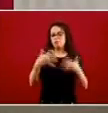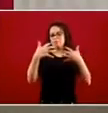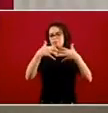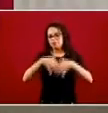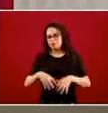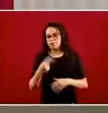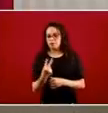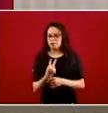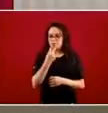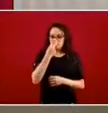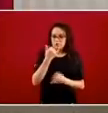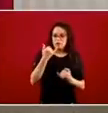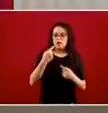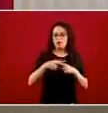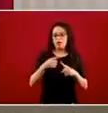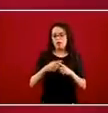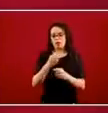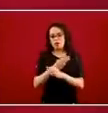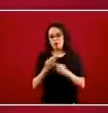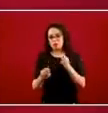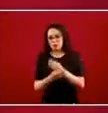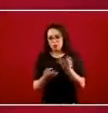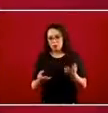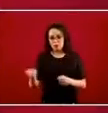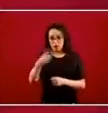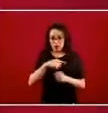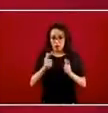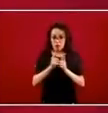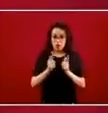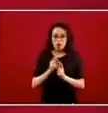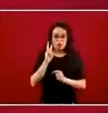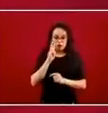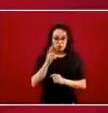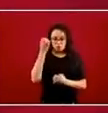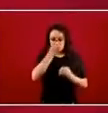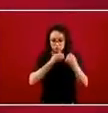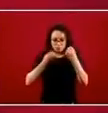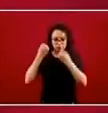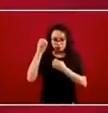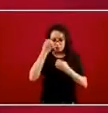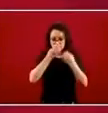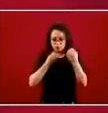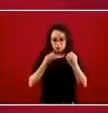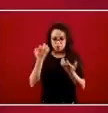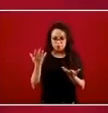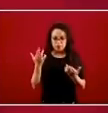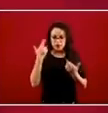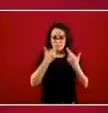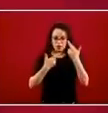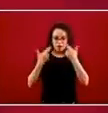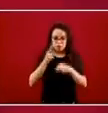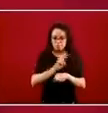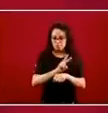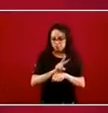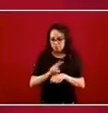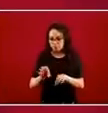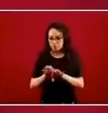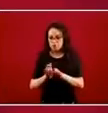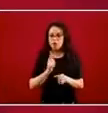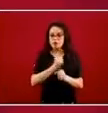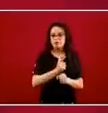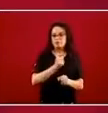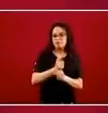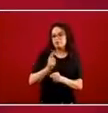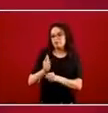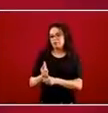the purchasing and selection of ventilators, of other important supplies and